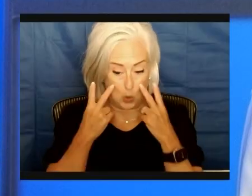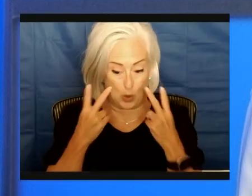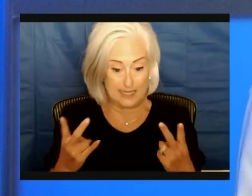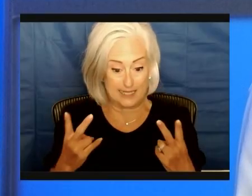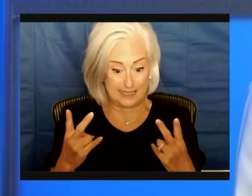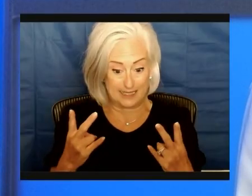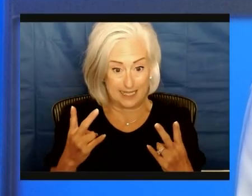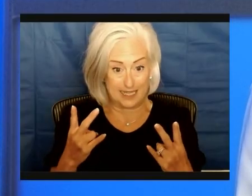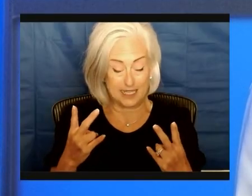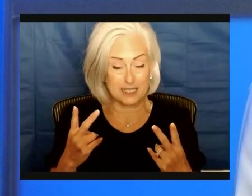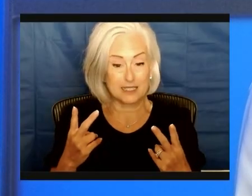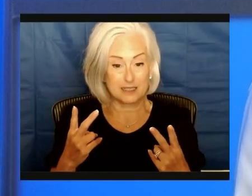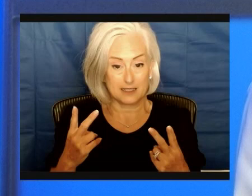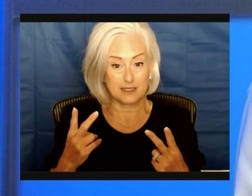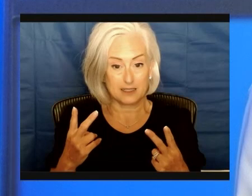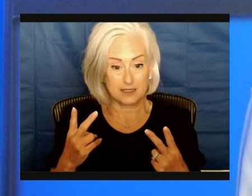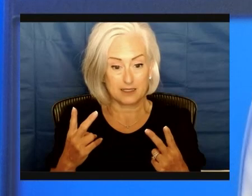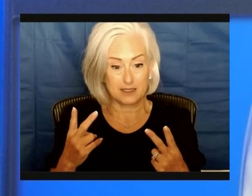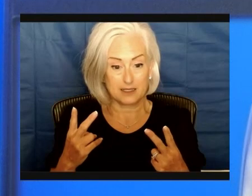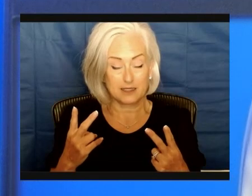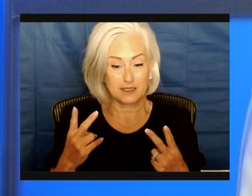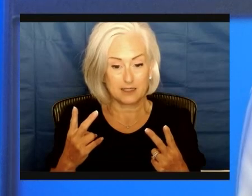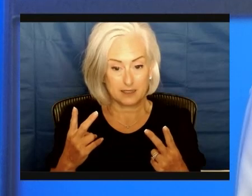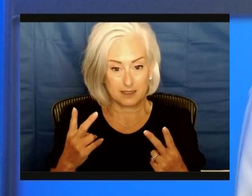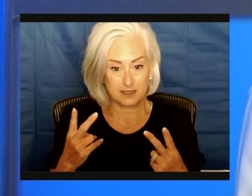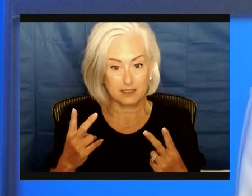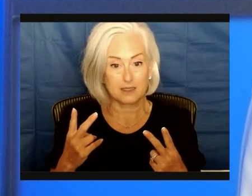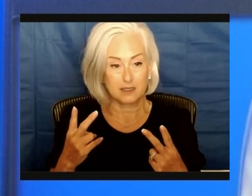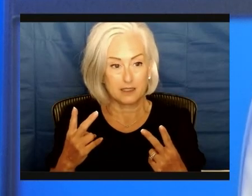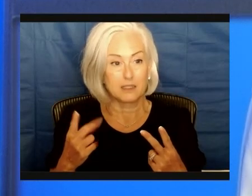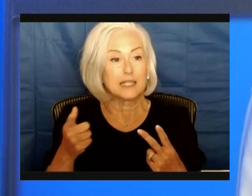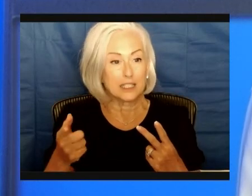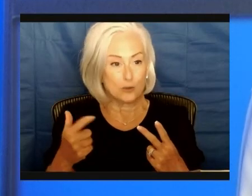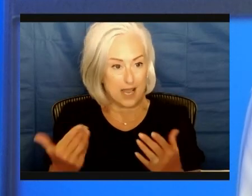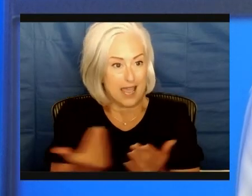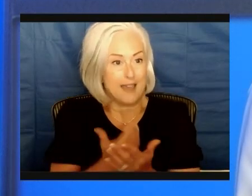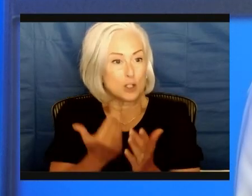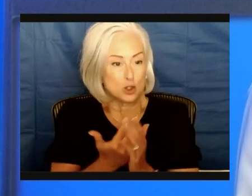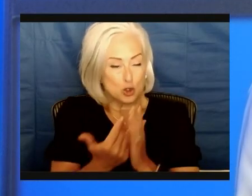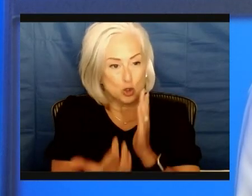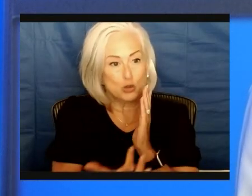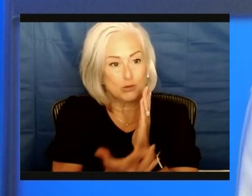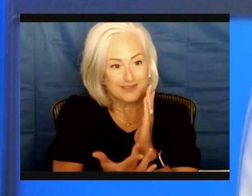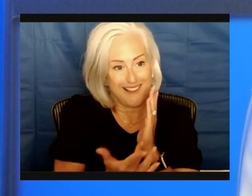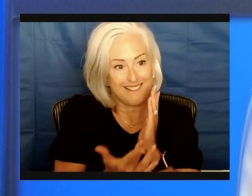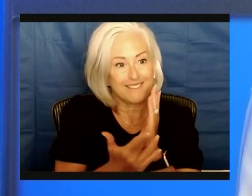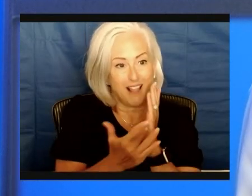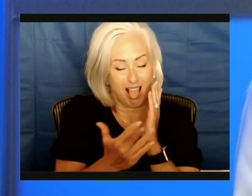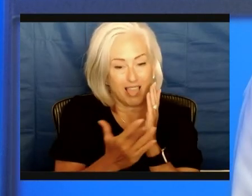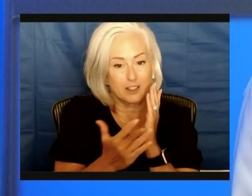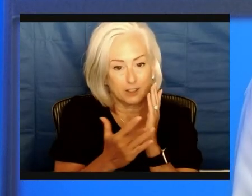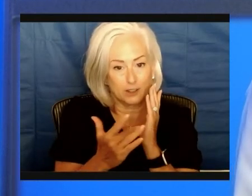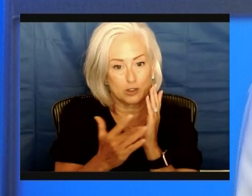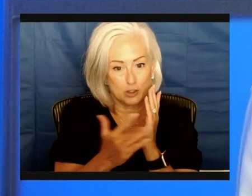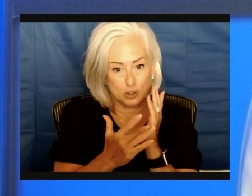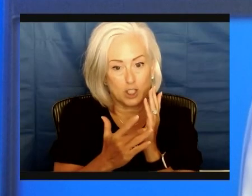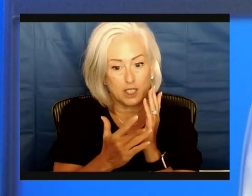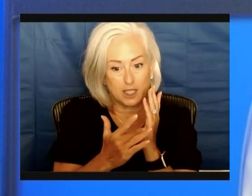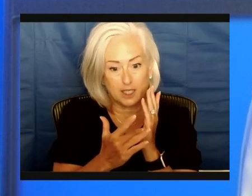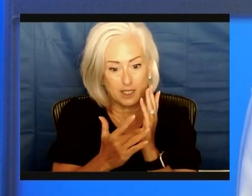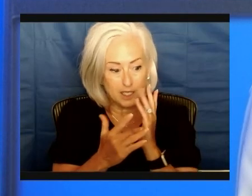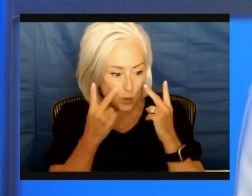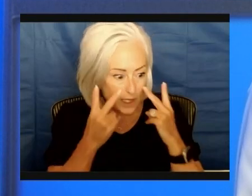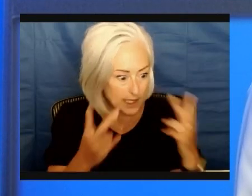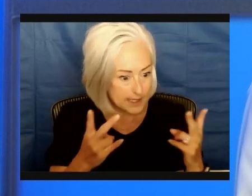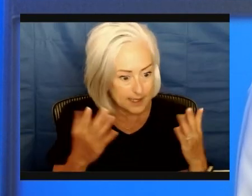of the cutting-edge technologies with orthopedics here, but when we go back home, we have to face the hard truth